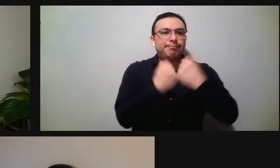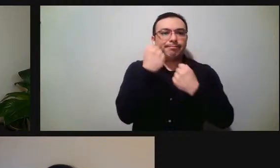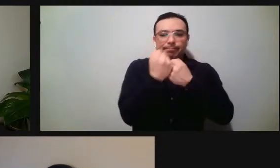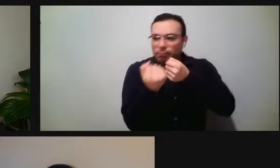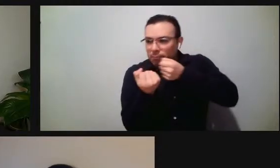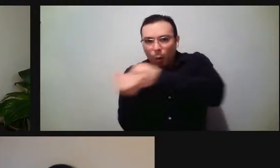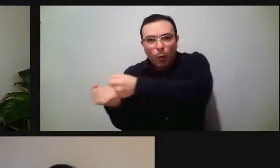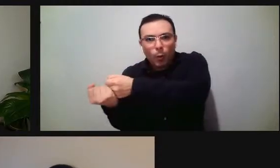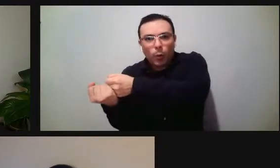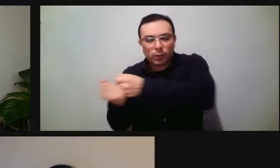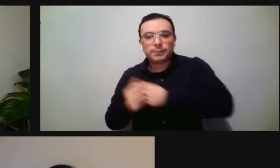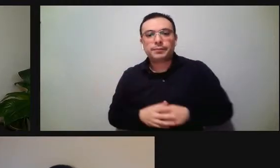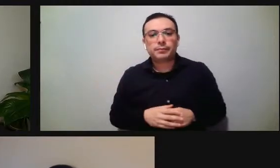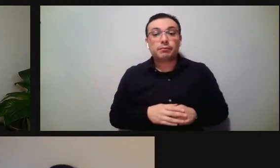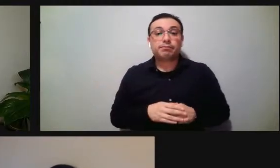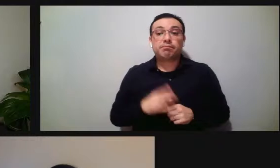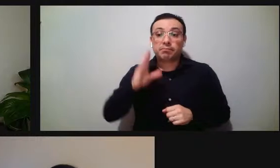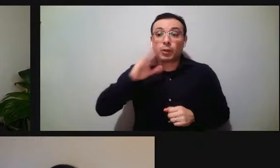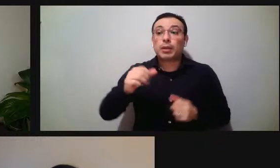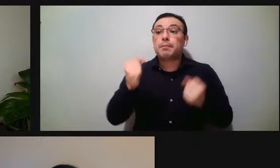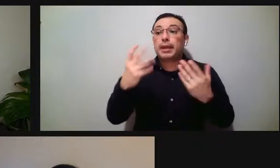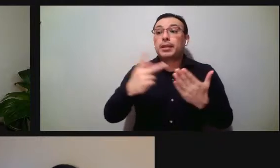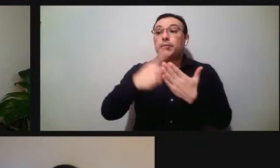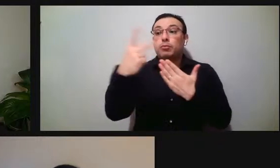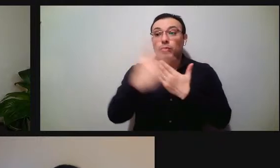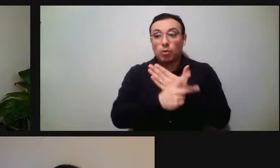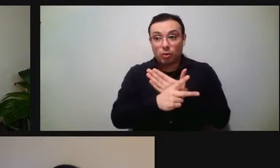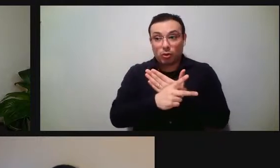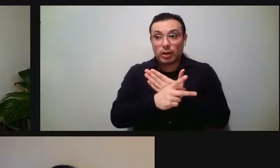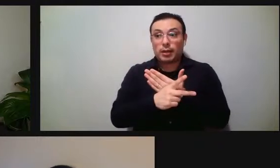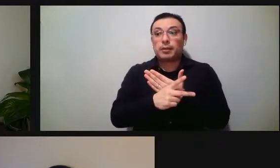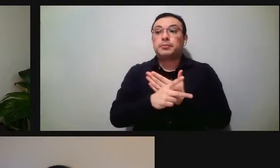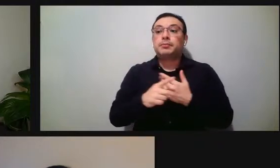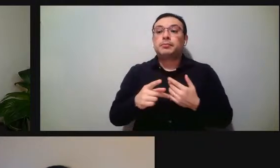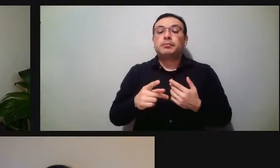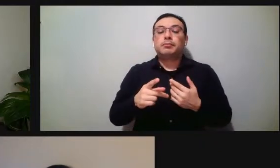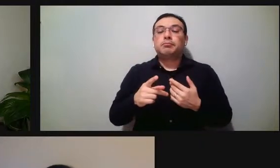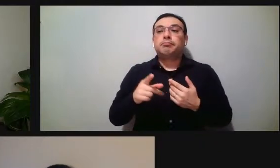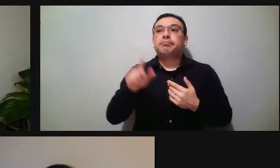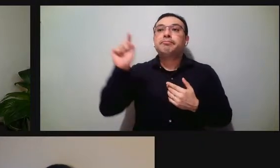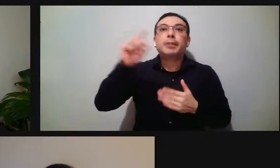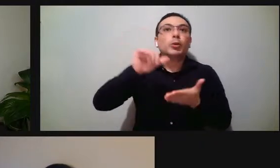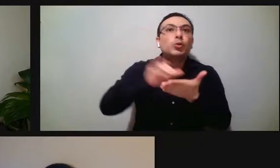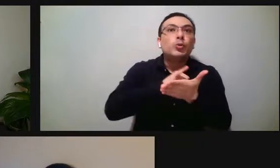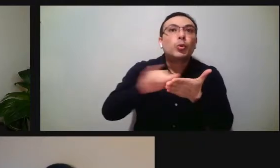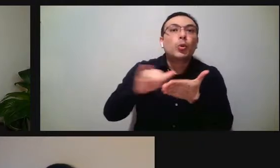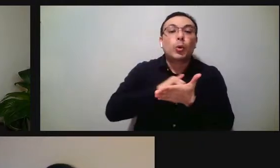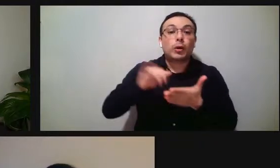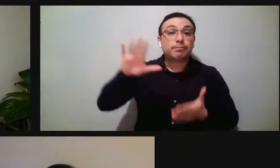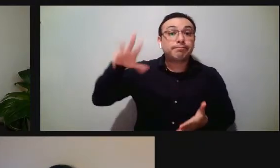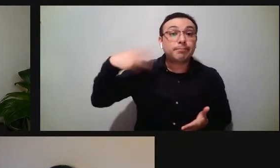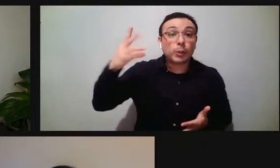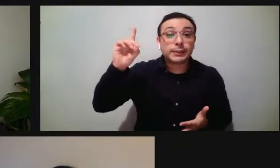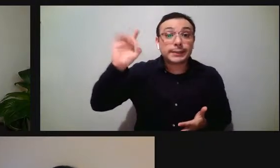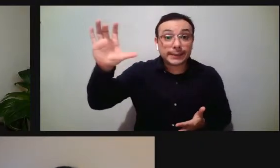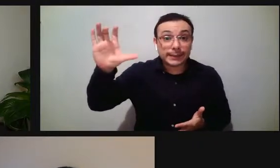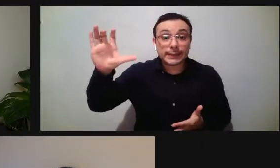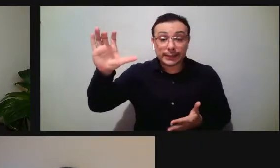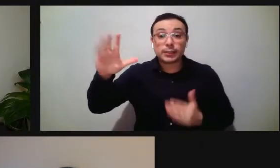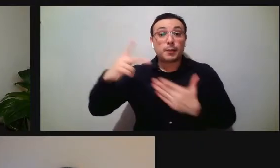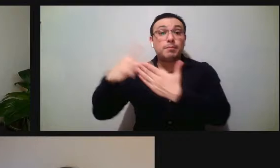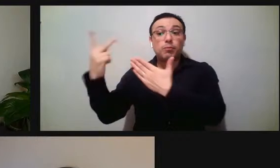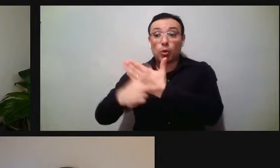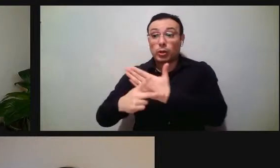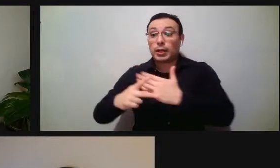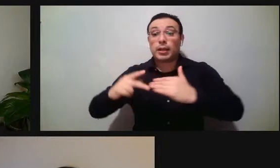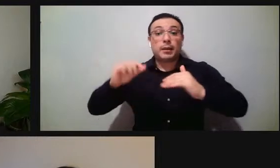great programs going on, in many states now. And I know New York and DC and other places have done that as well, where, a lot of the